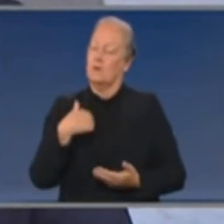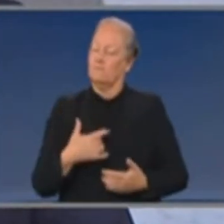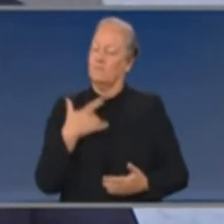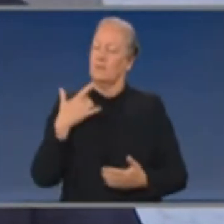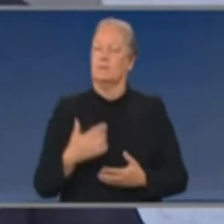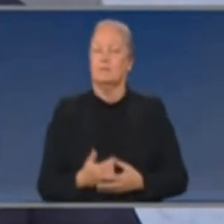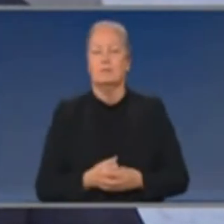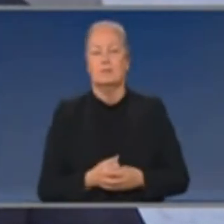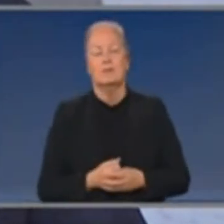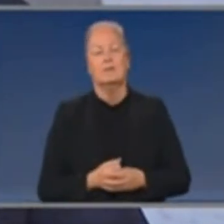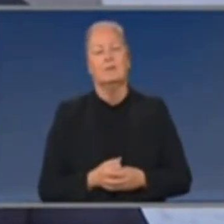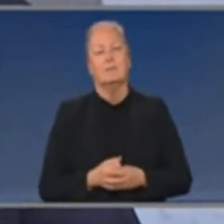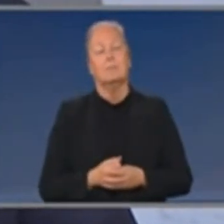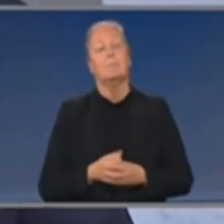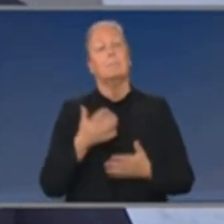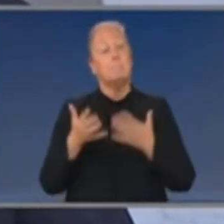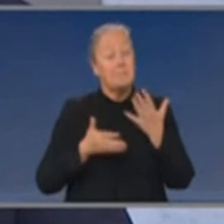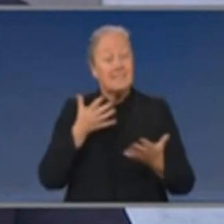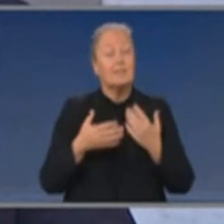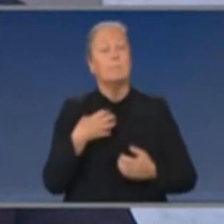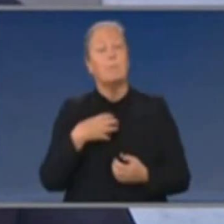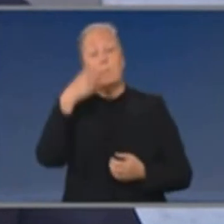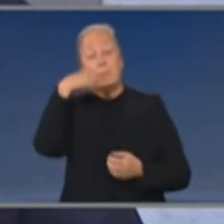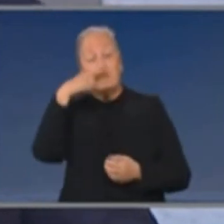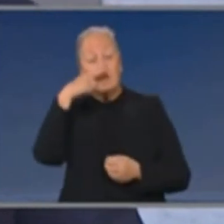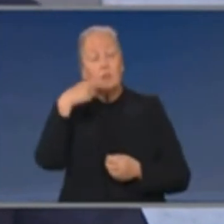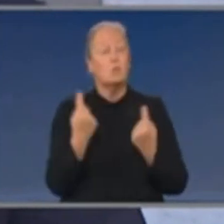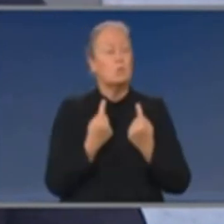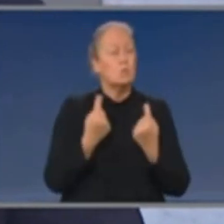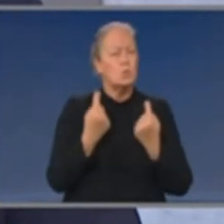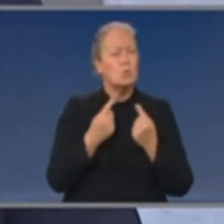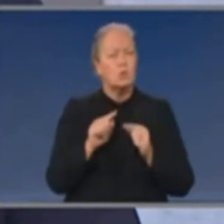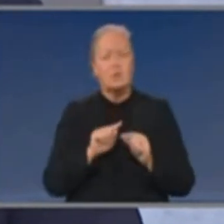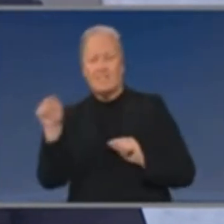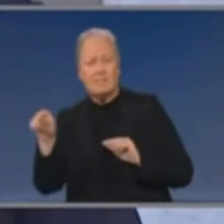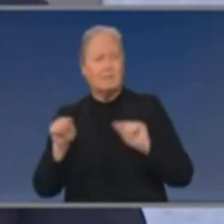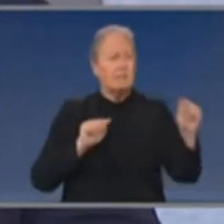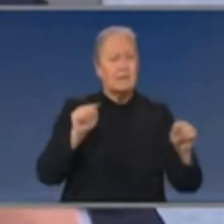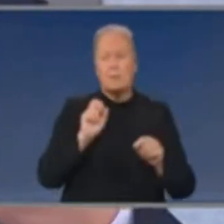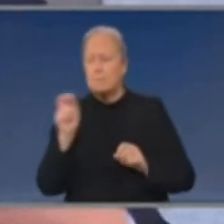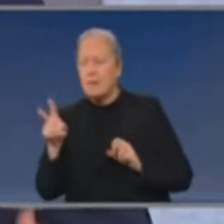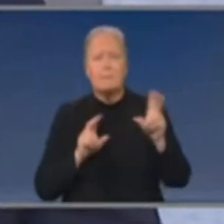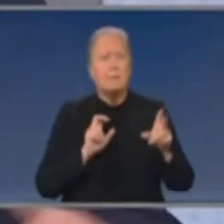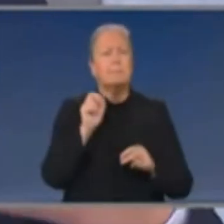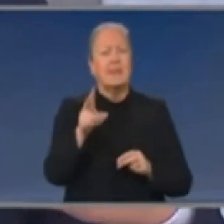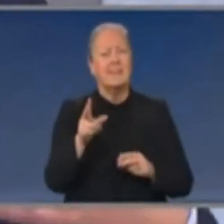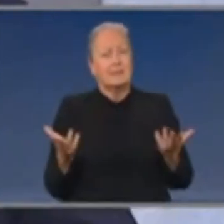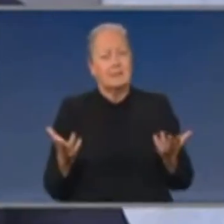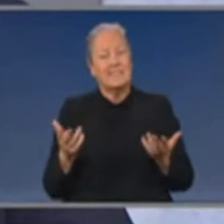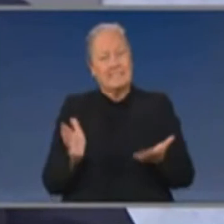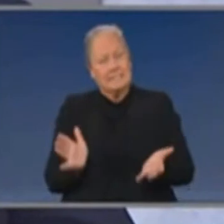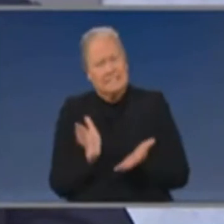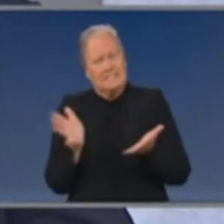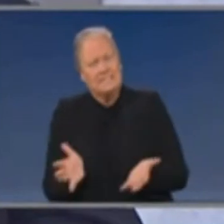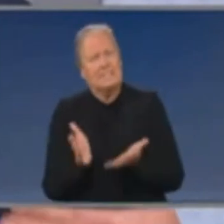That is very welcome. That means that more people went back out there. And we want to keep seeing more people going back out there, and that's why it's important to keep